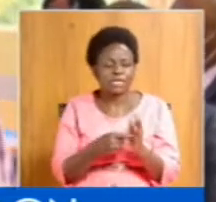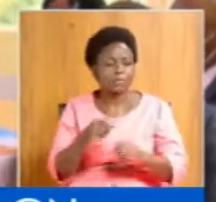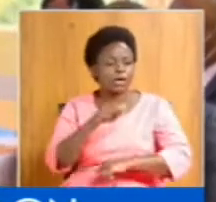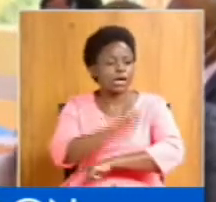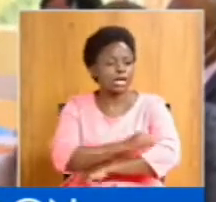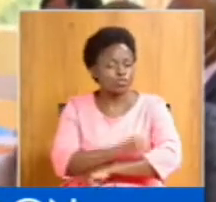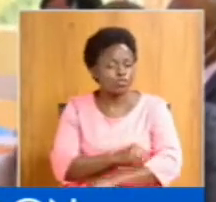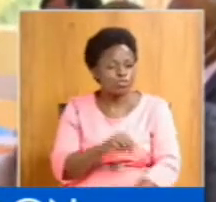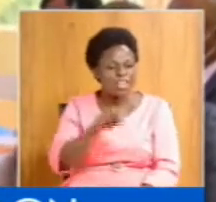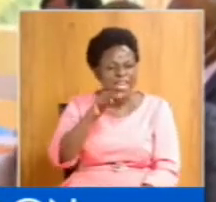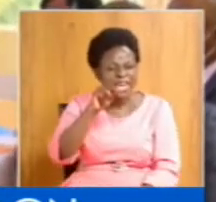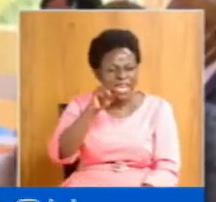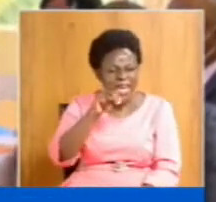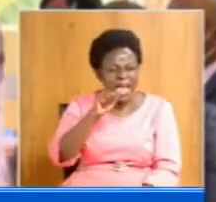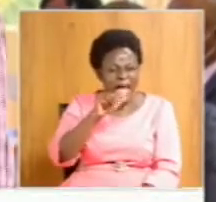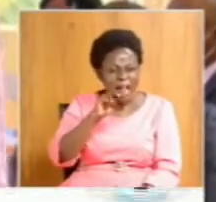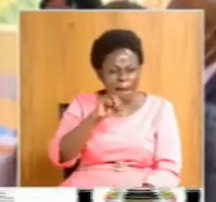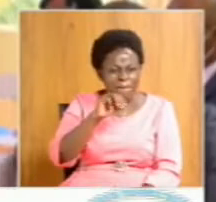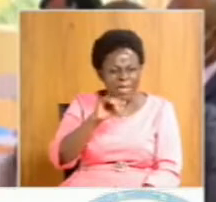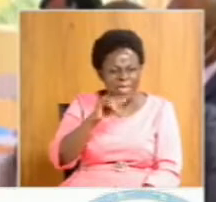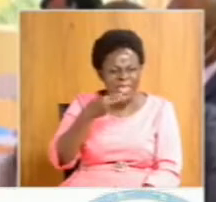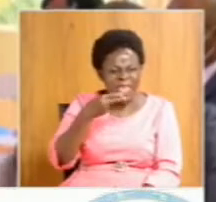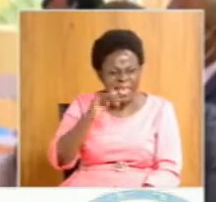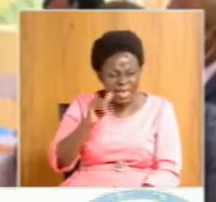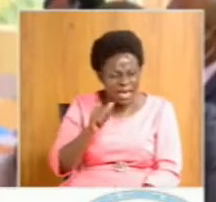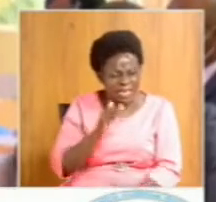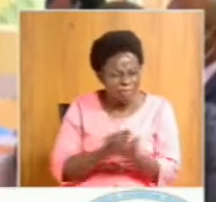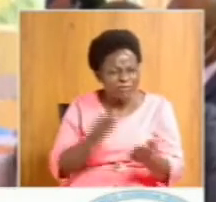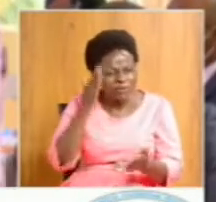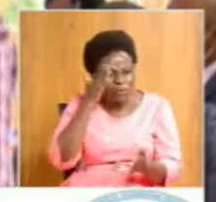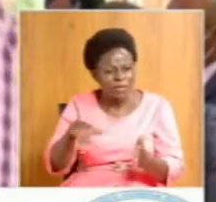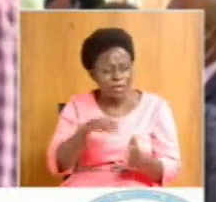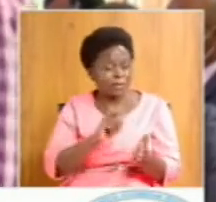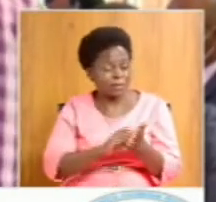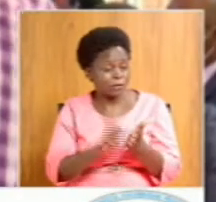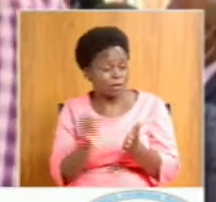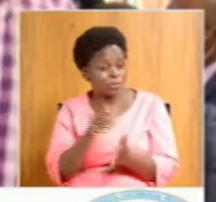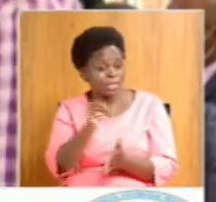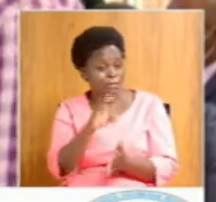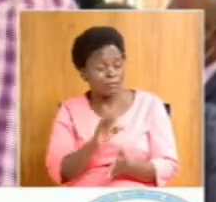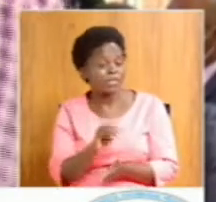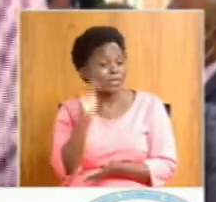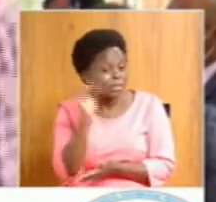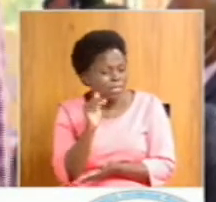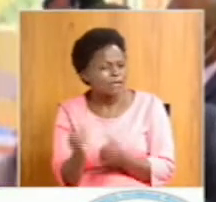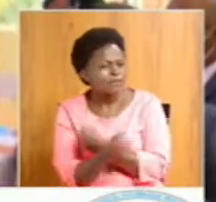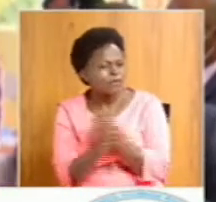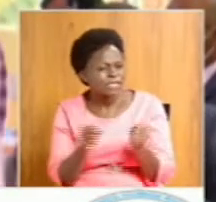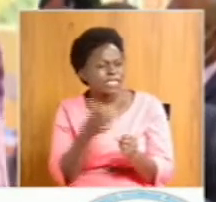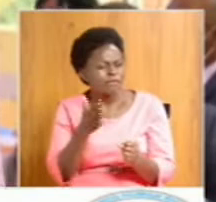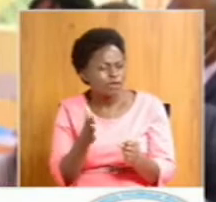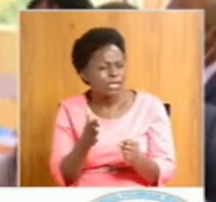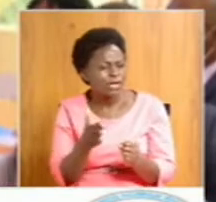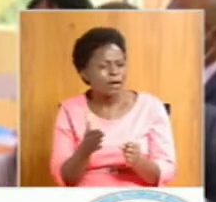a school called Namihinya. Some of you might be knowing that area. They wrote to the sub-country demanding for safer water,